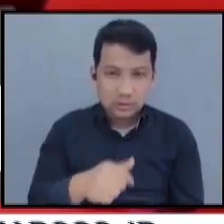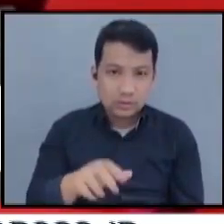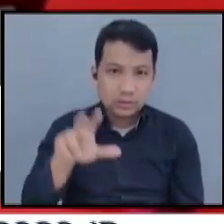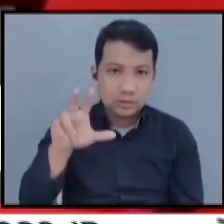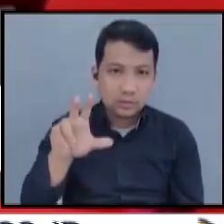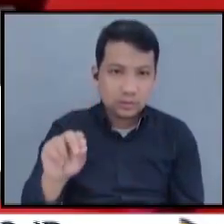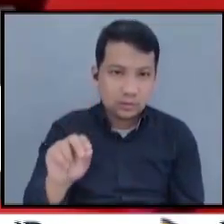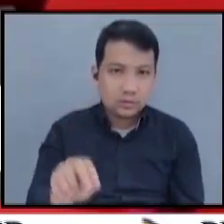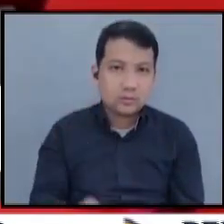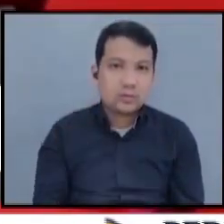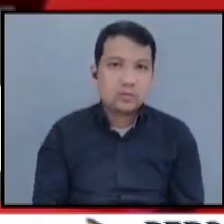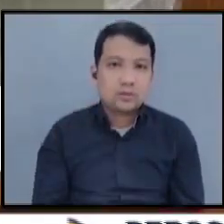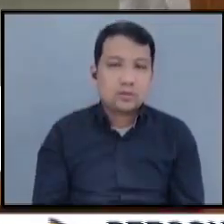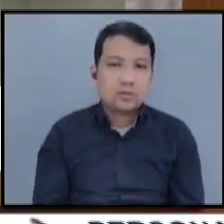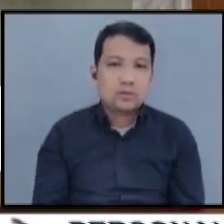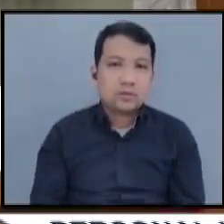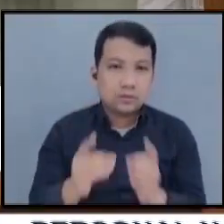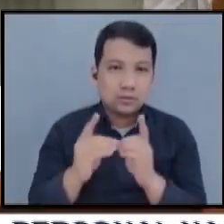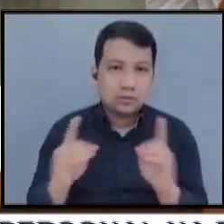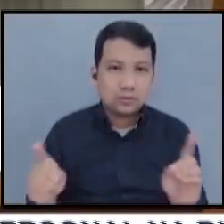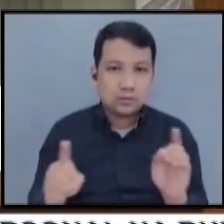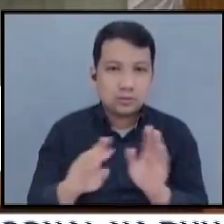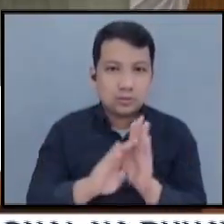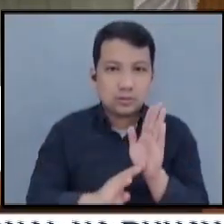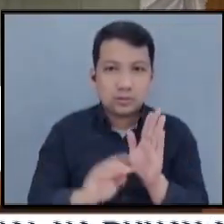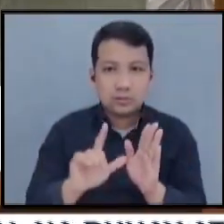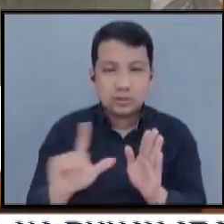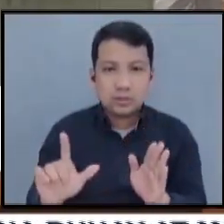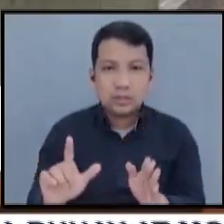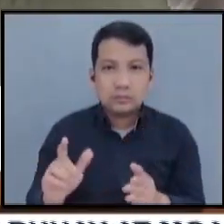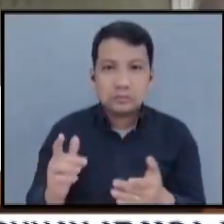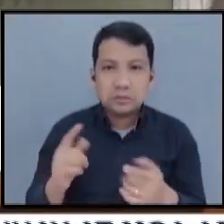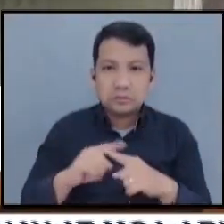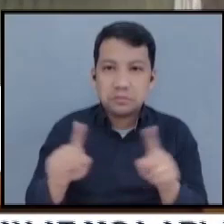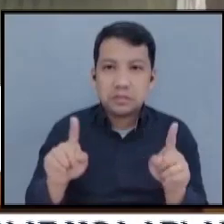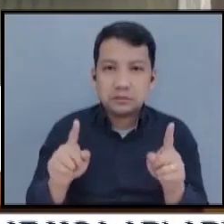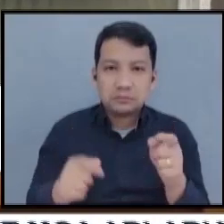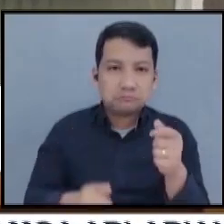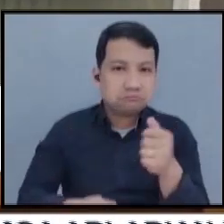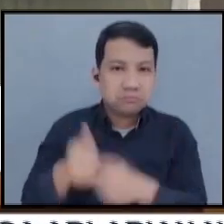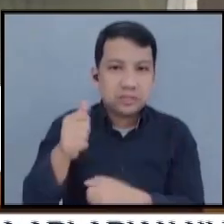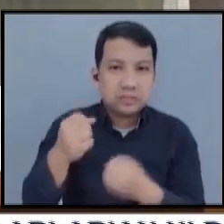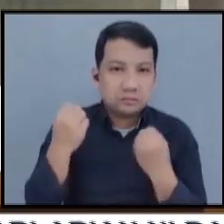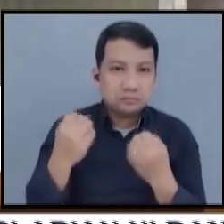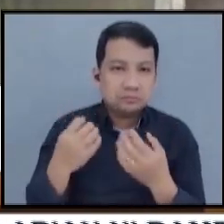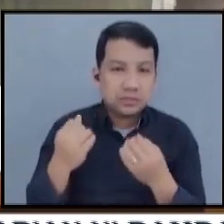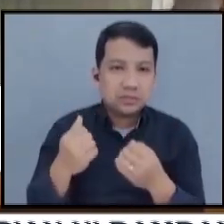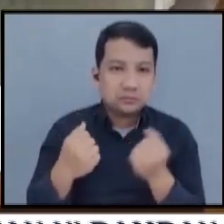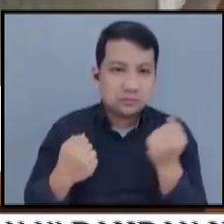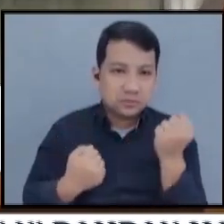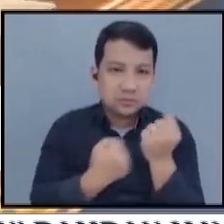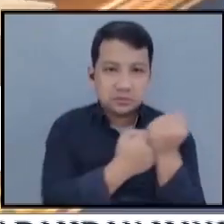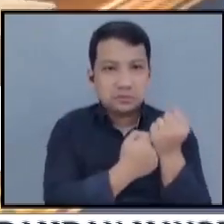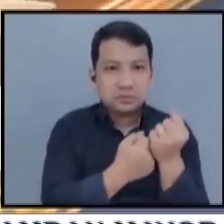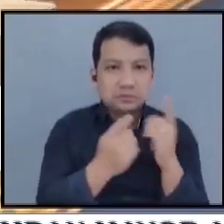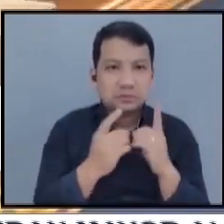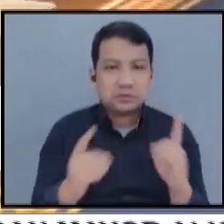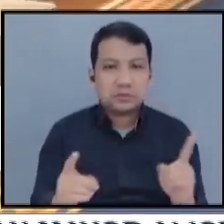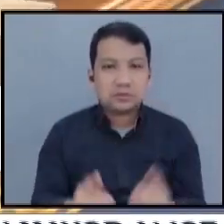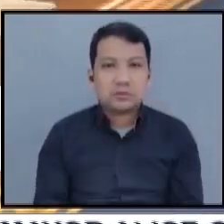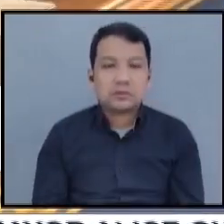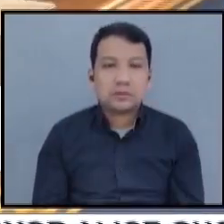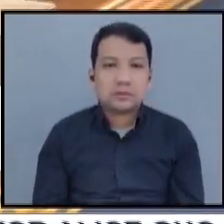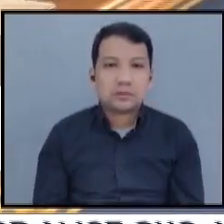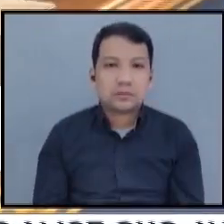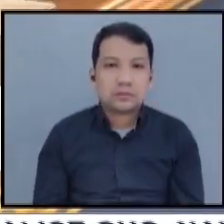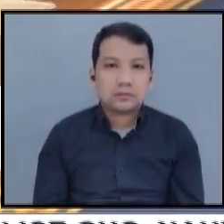no to the divorce bill. Pero sa huli, mas nanaig pa rin ang mga sumusuporta rito. Sa ilalim ng